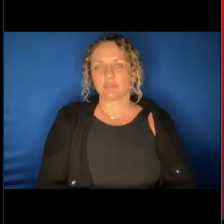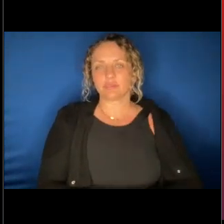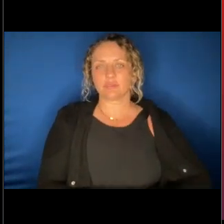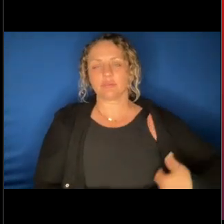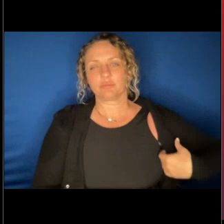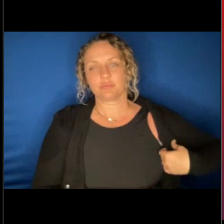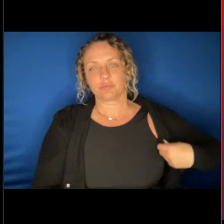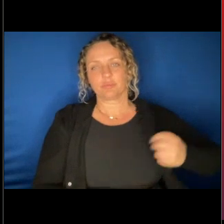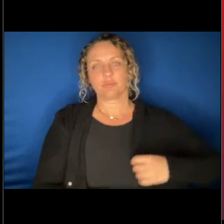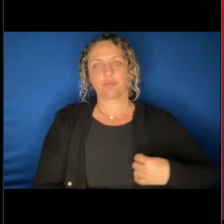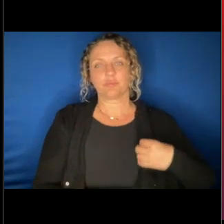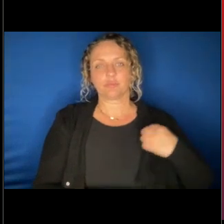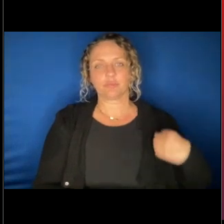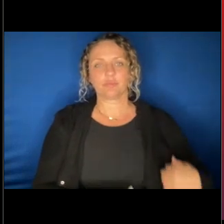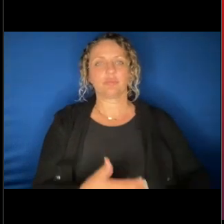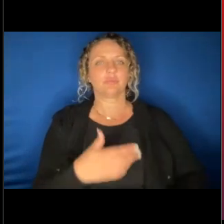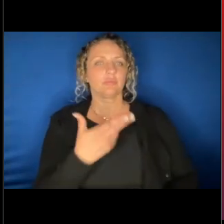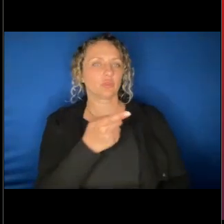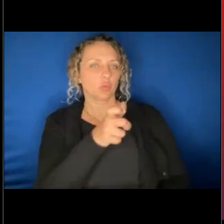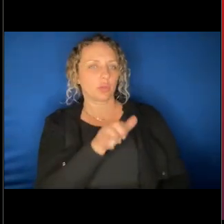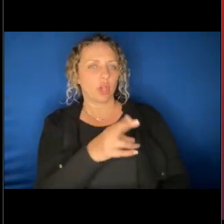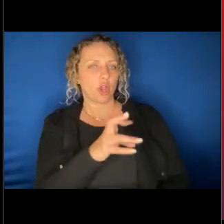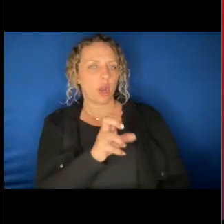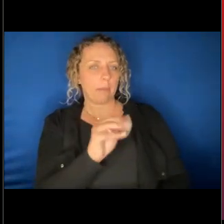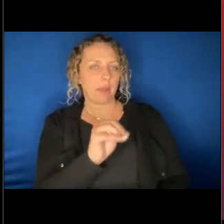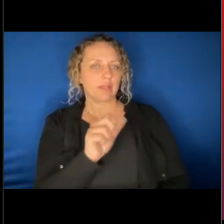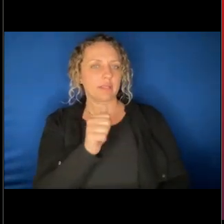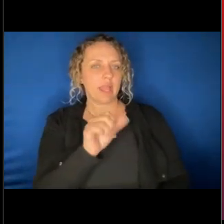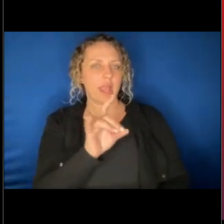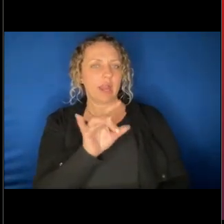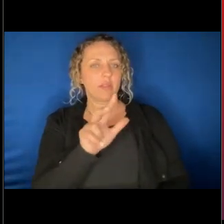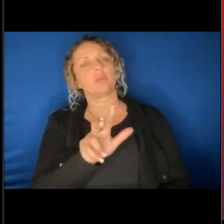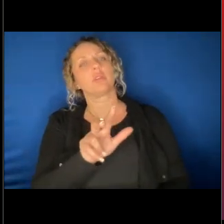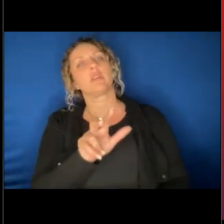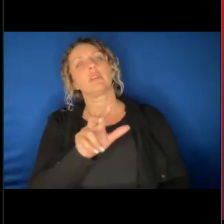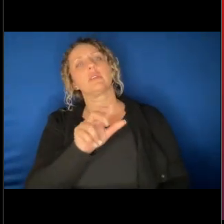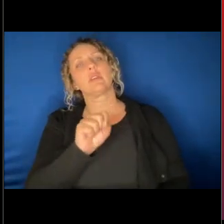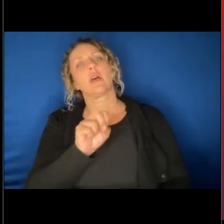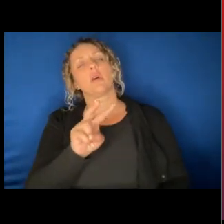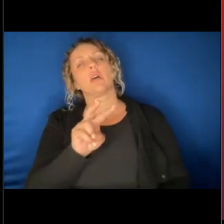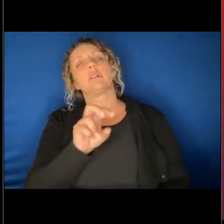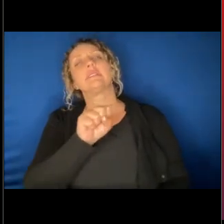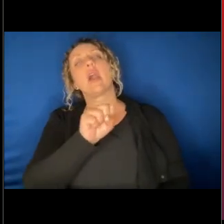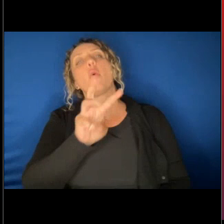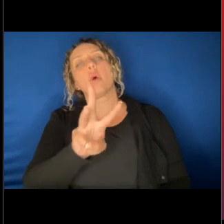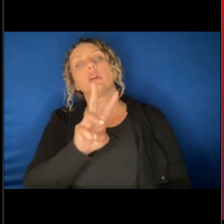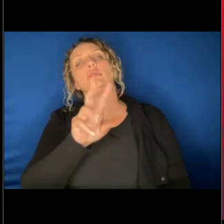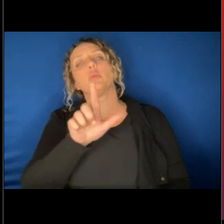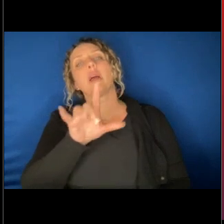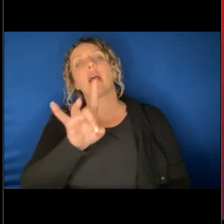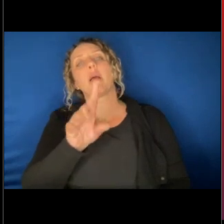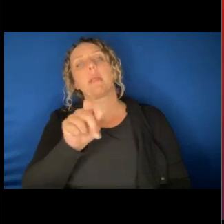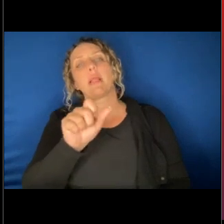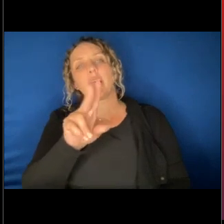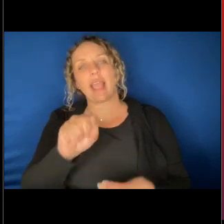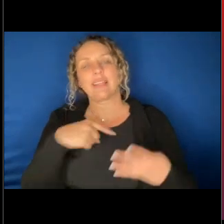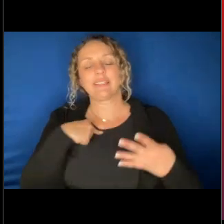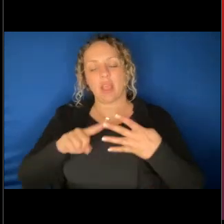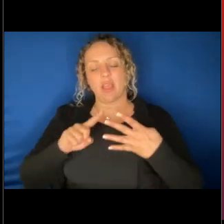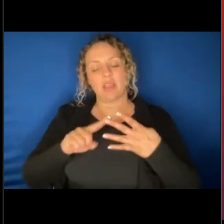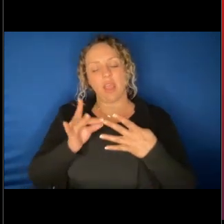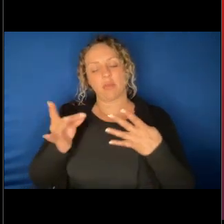Evening, Commission. Gregory Hartman, 1083 Southwest 25th Place. I'd like to speak in favor of option 2, or particularly